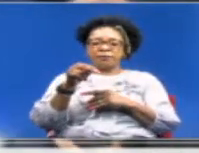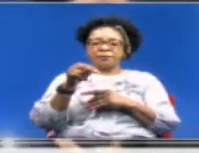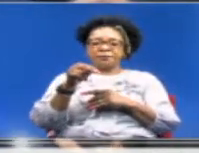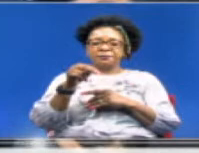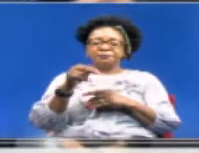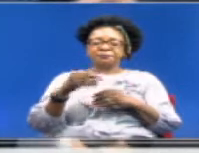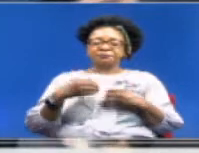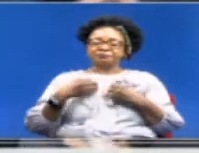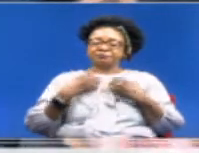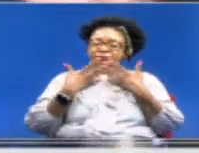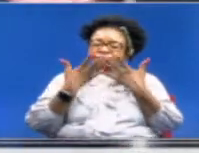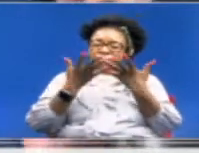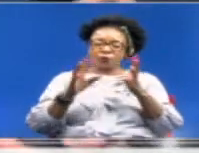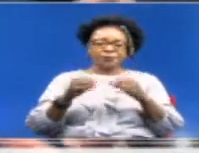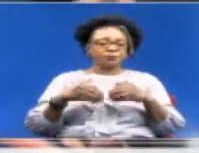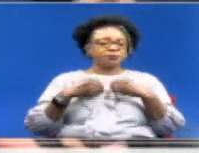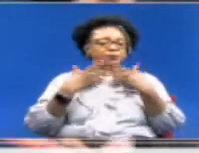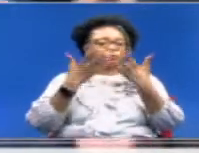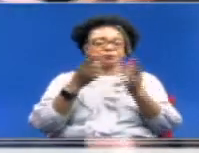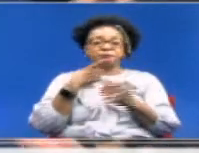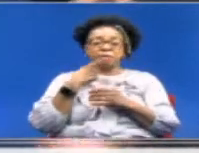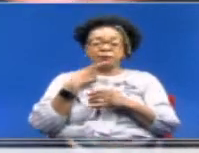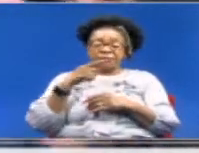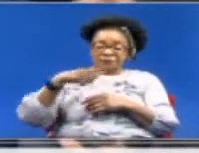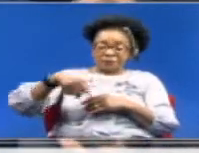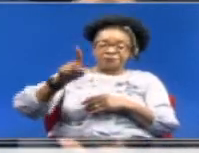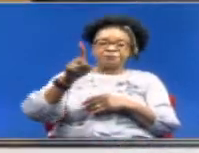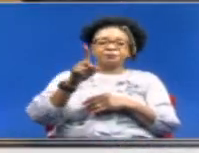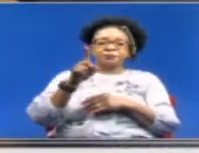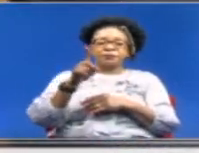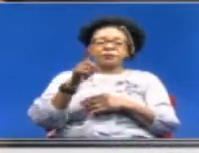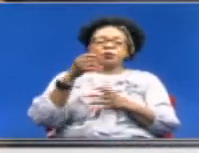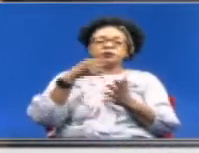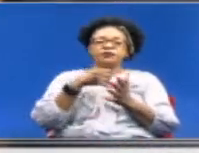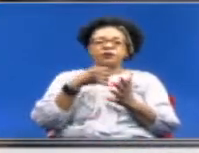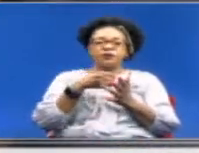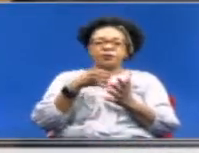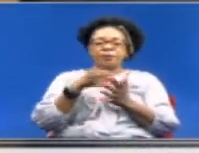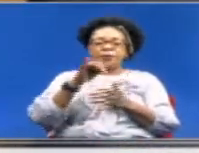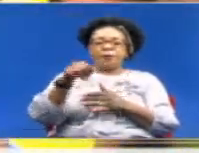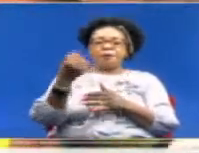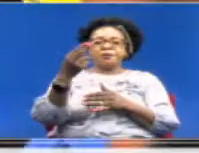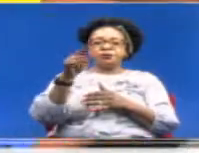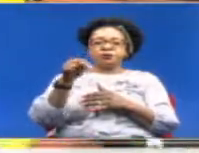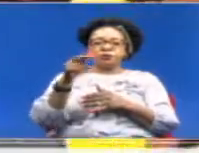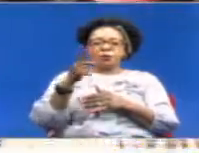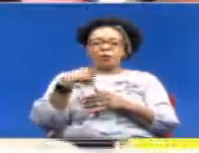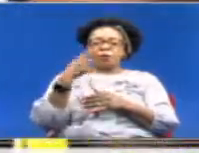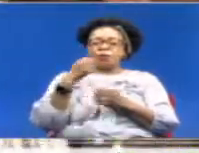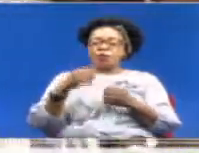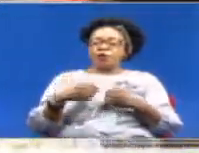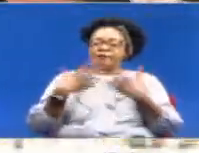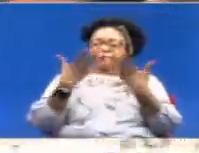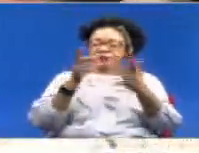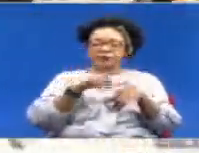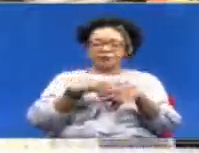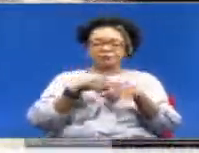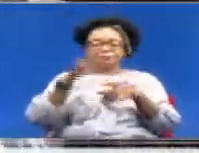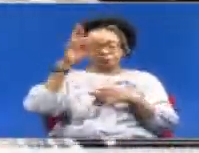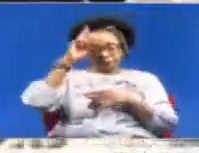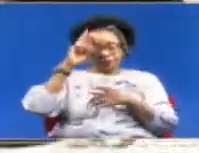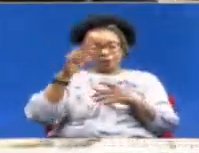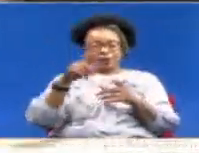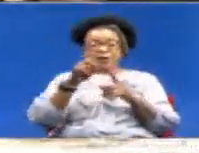amefanya confession kwamba yeye ndio aliuzika. John, who allegedly confessed during a police interrogation